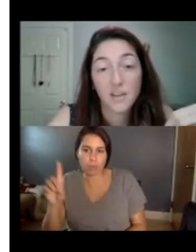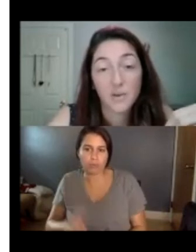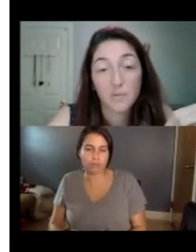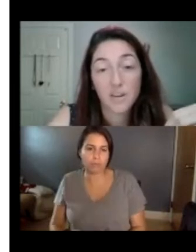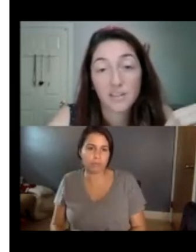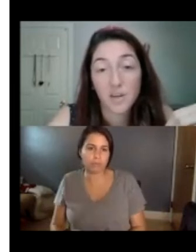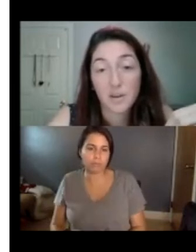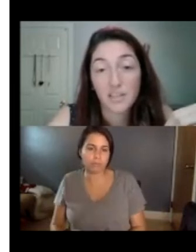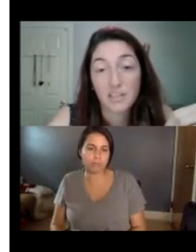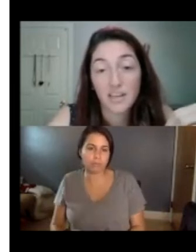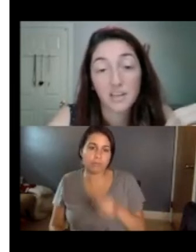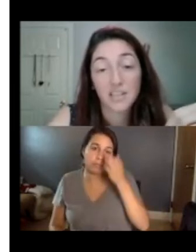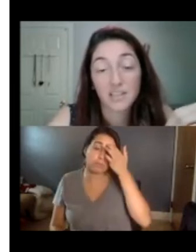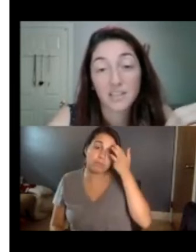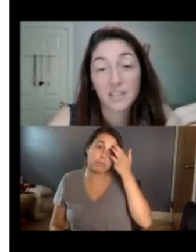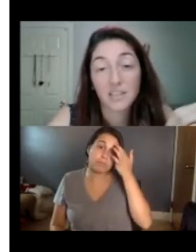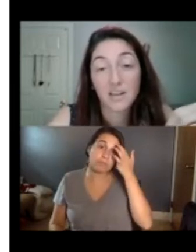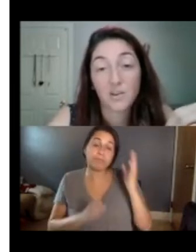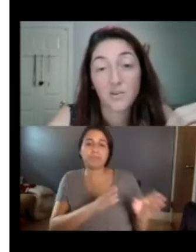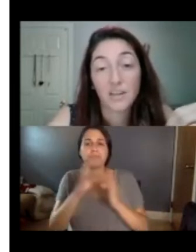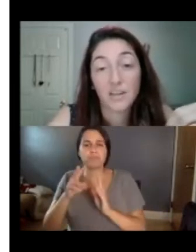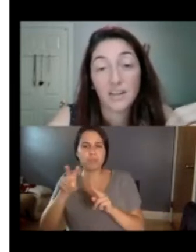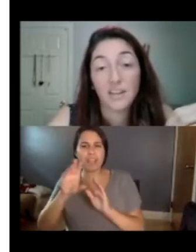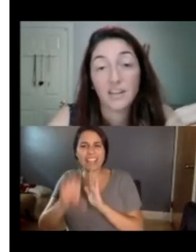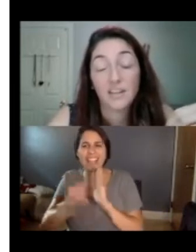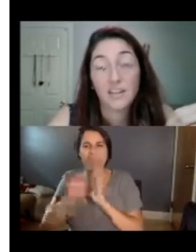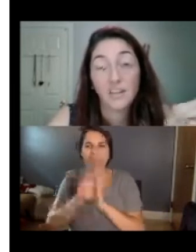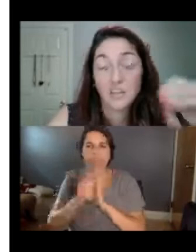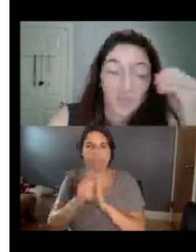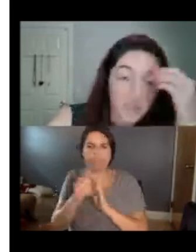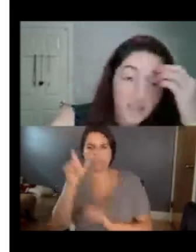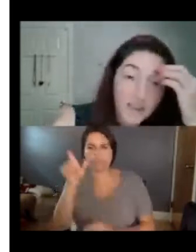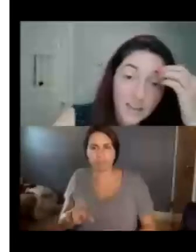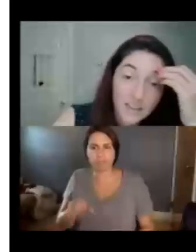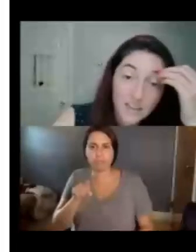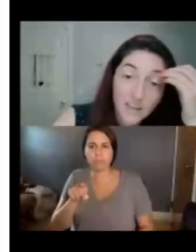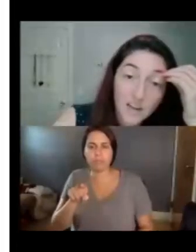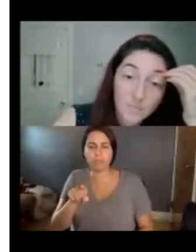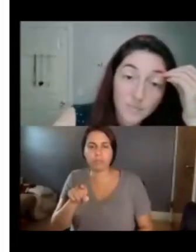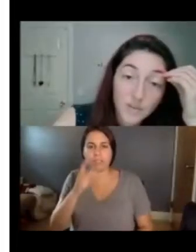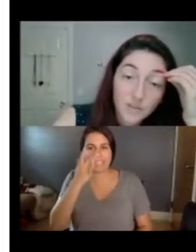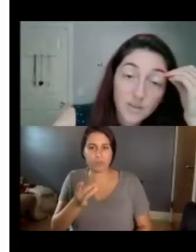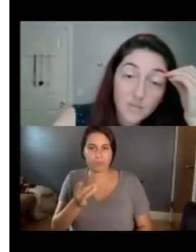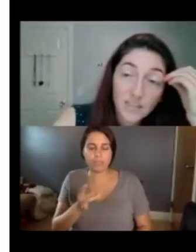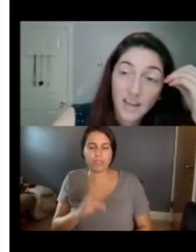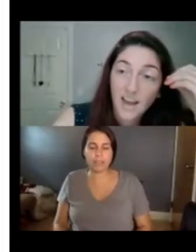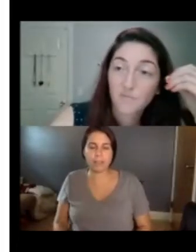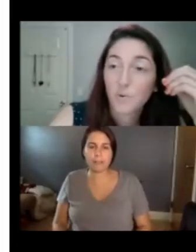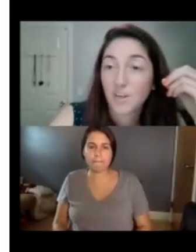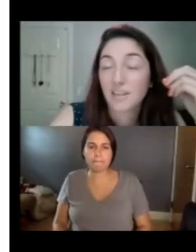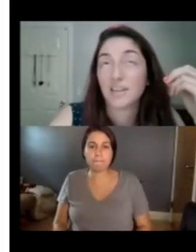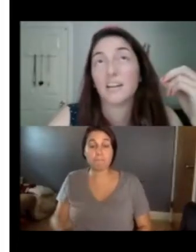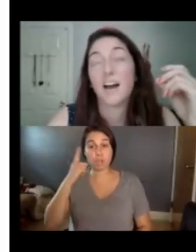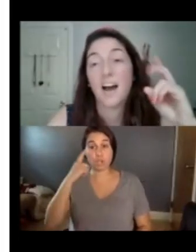I think the other one I wanted to talk about is characters. So yeah, this was interesting in that dreams that